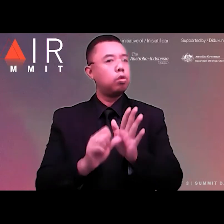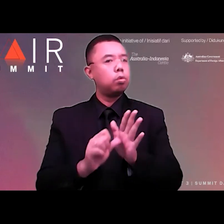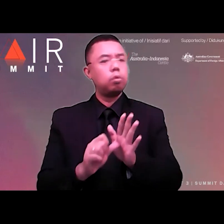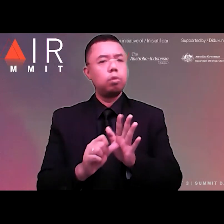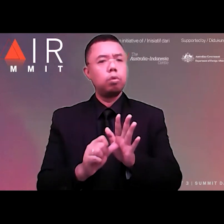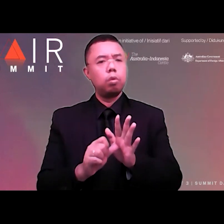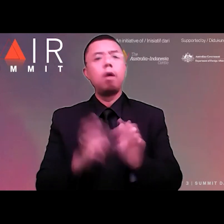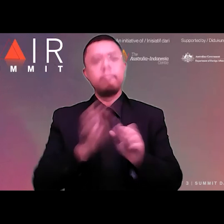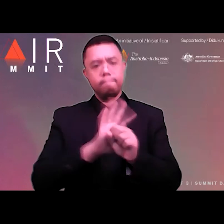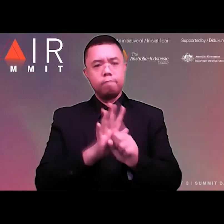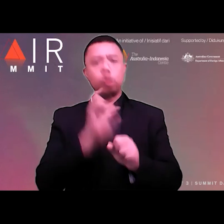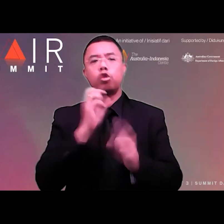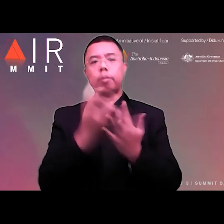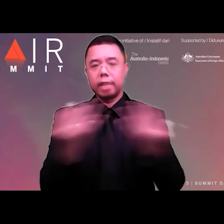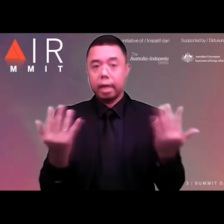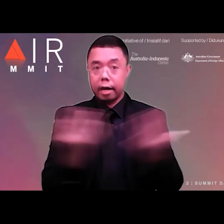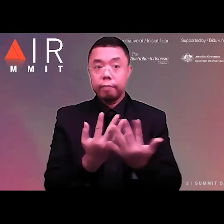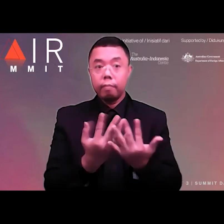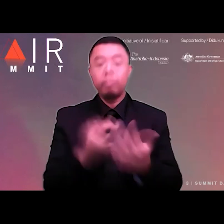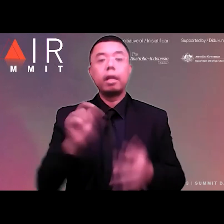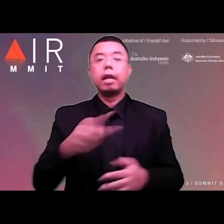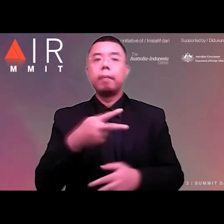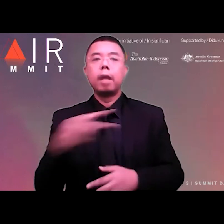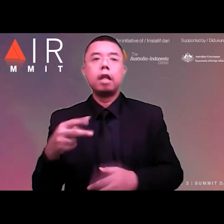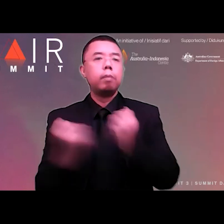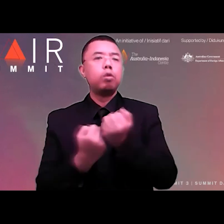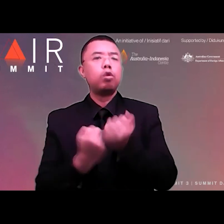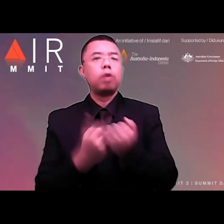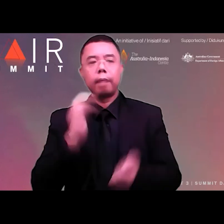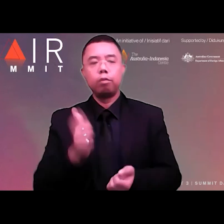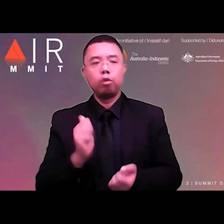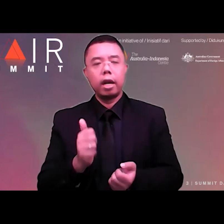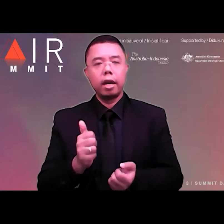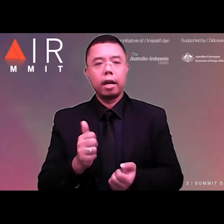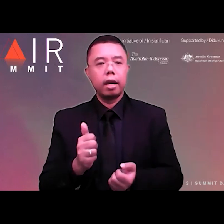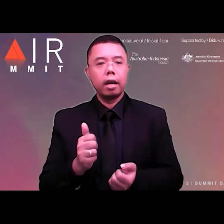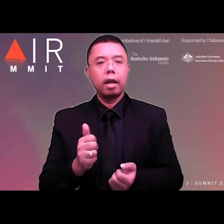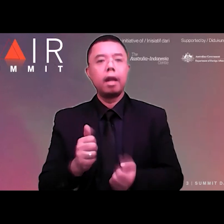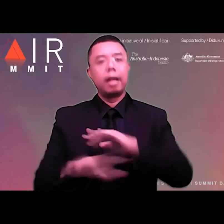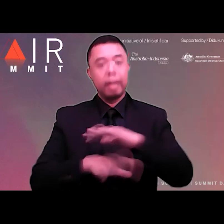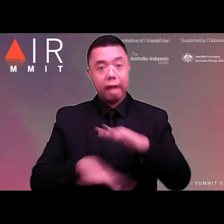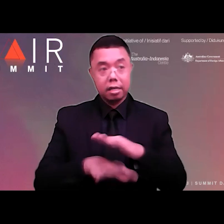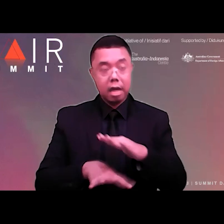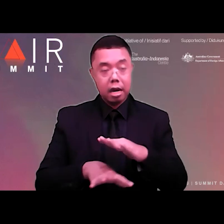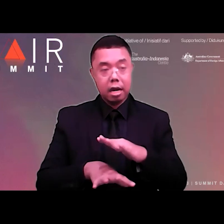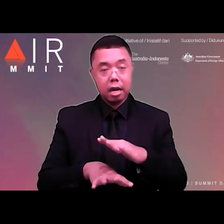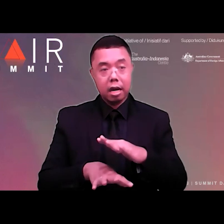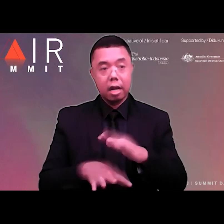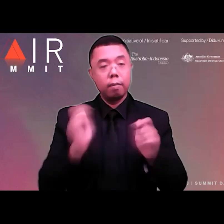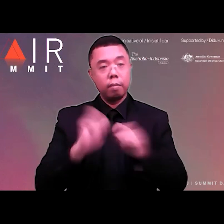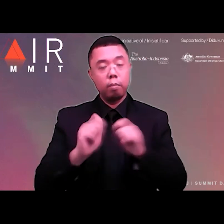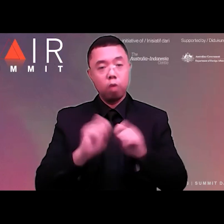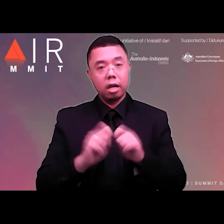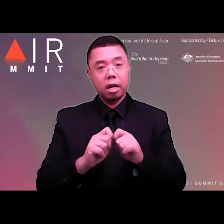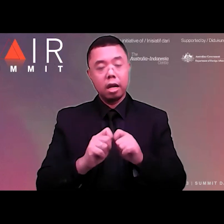This means supporting basic needs and food security, creating safe spaces for quarantine and isolation, providing